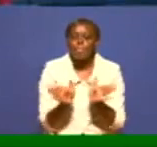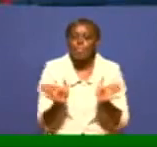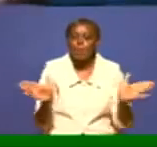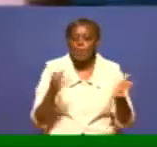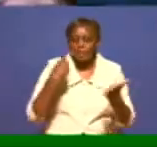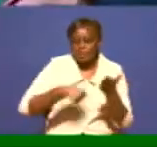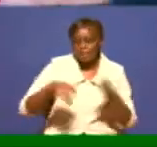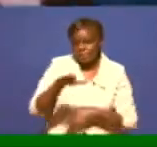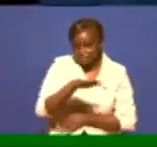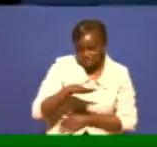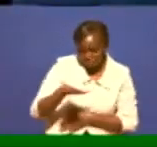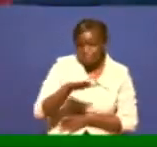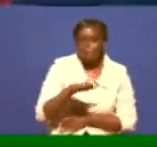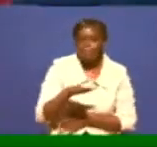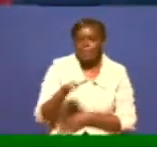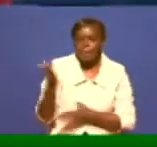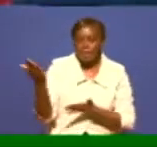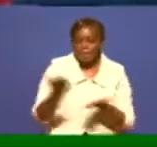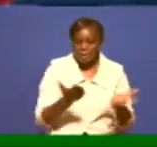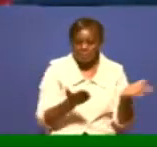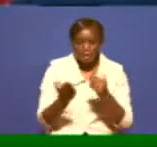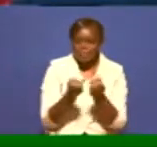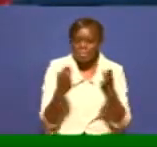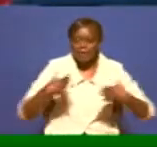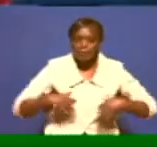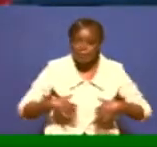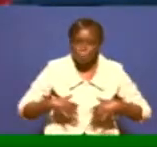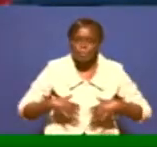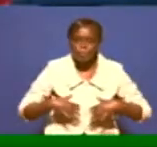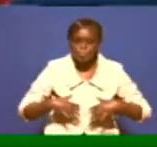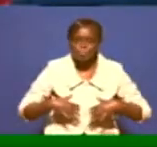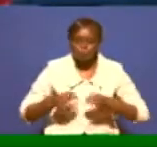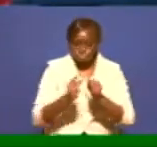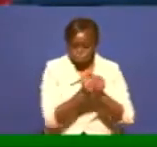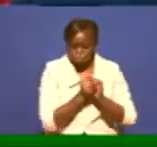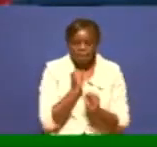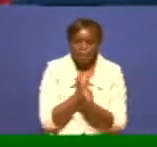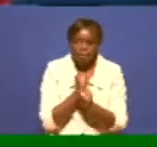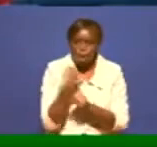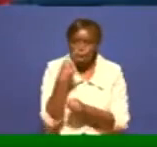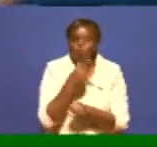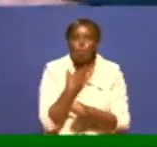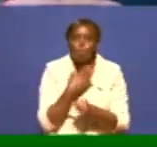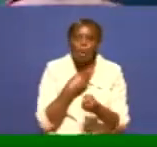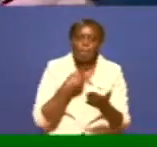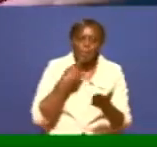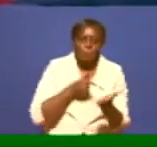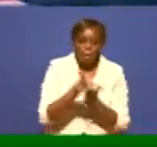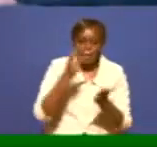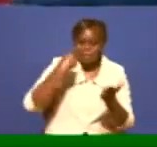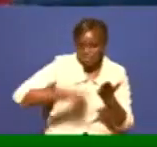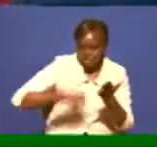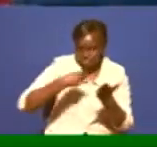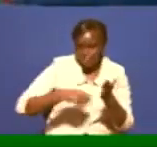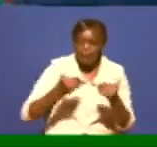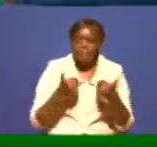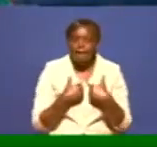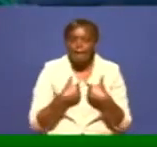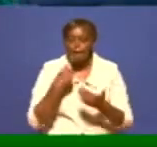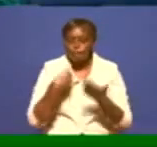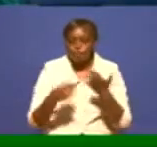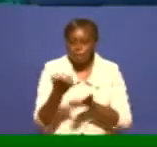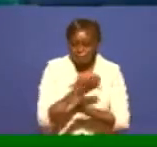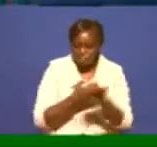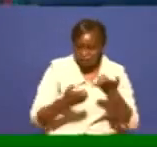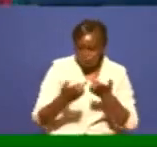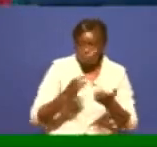base. You'll be able to bring so many people on board who are willing to pay taxes, Honorable Speaker, because they have the economic source